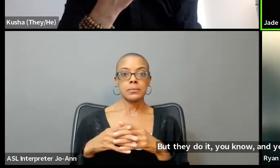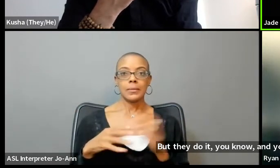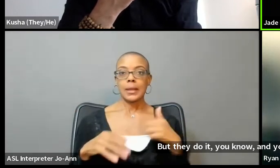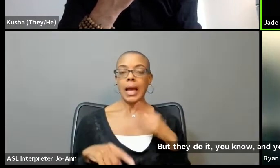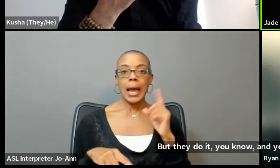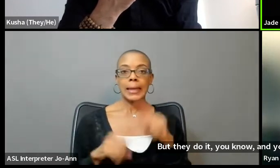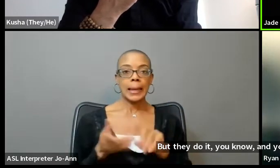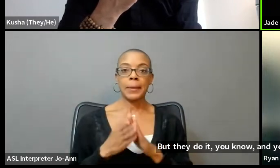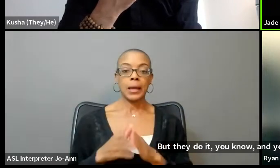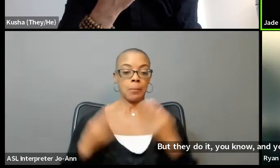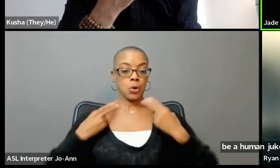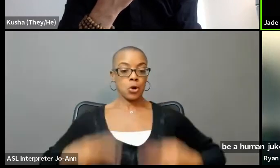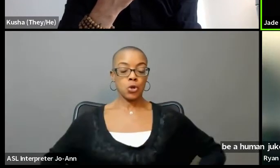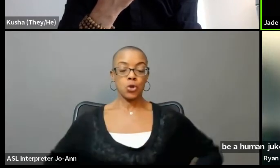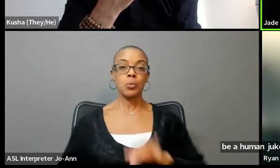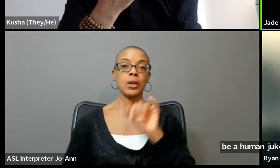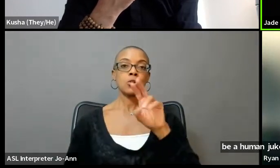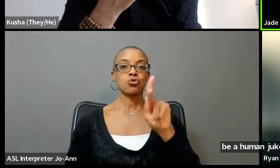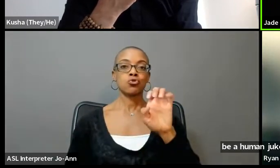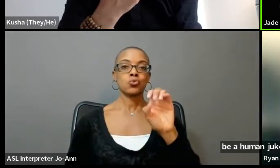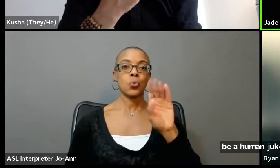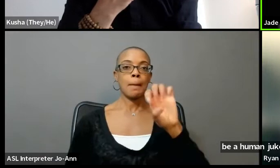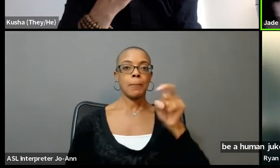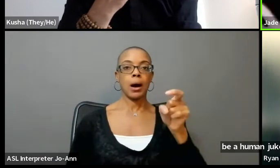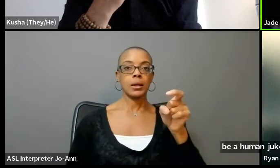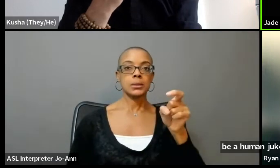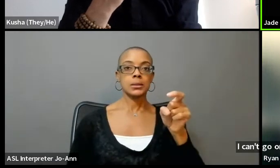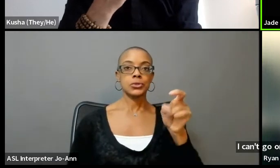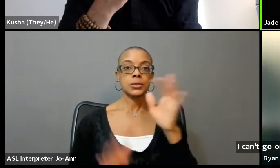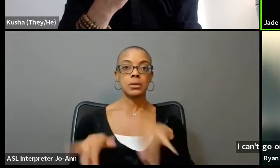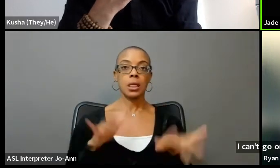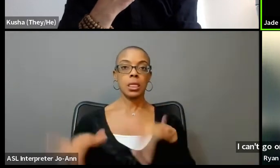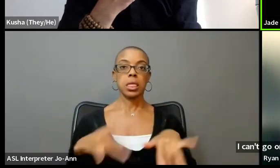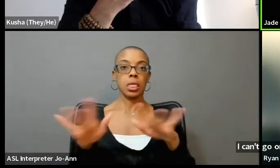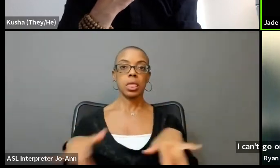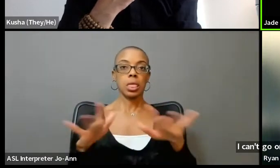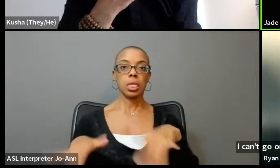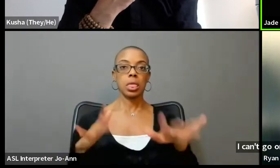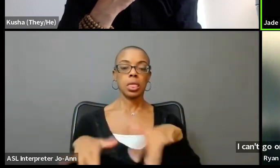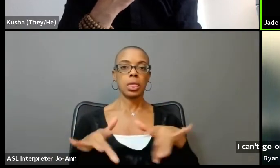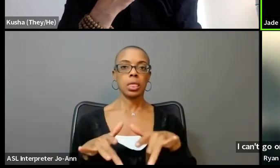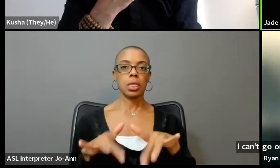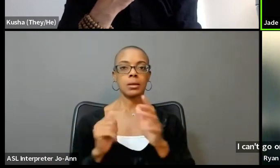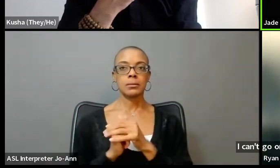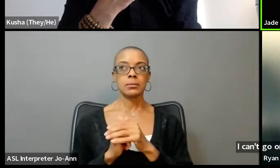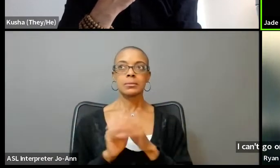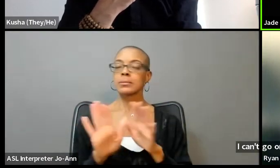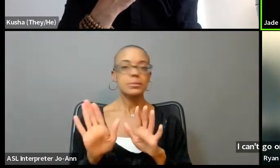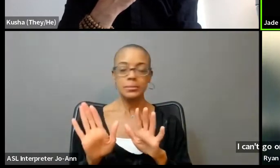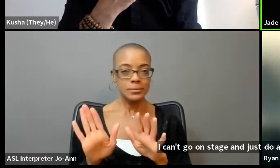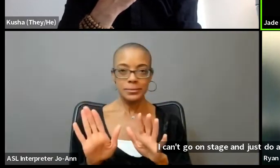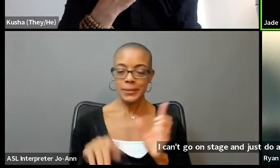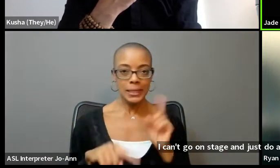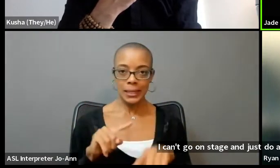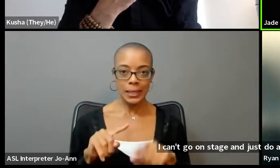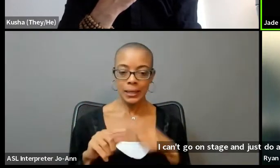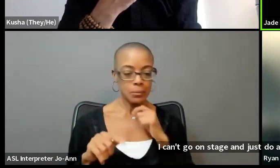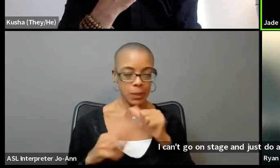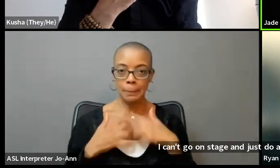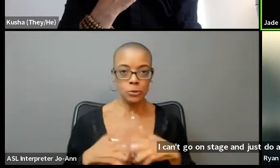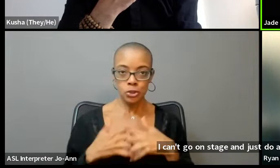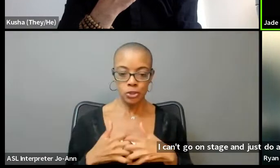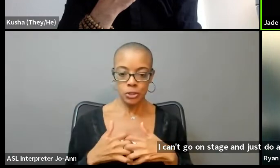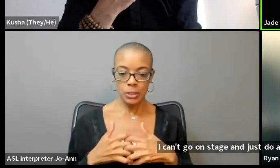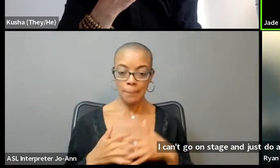jukebox. I can't go on stage and just do all whatever the latest hits or whatever. I do numbers that reflect who